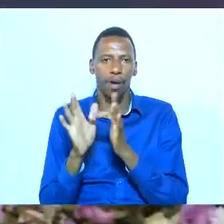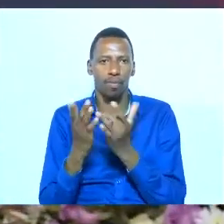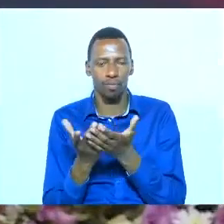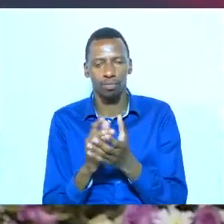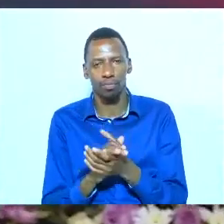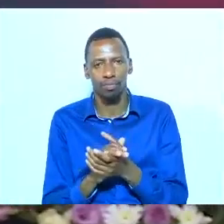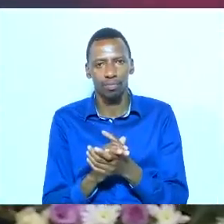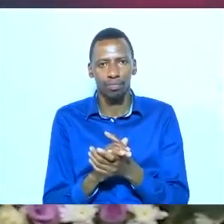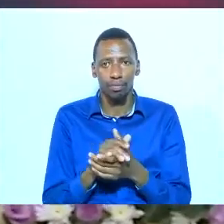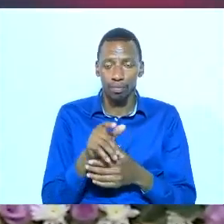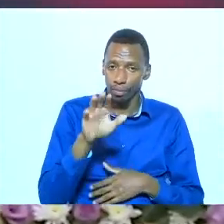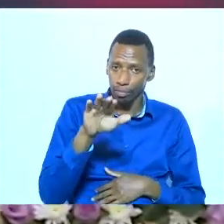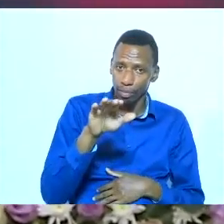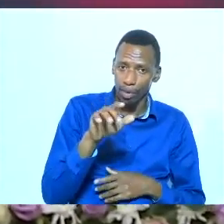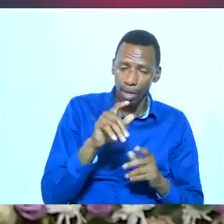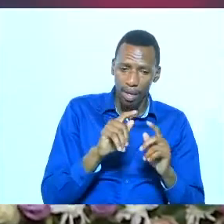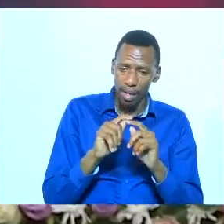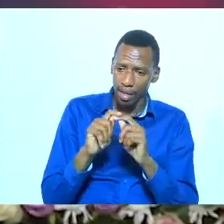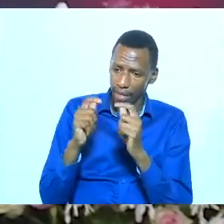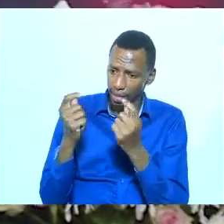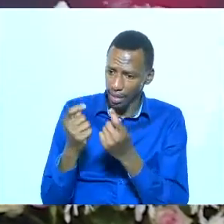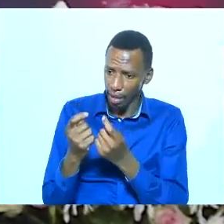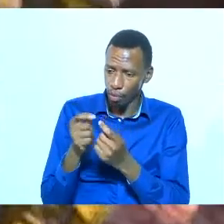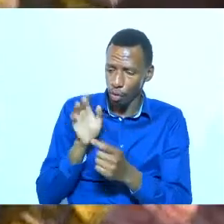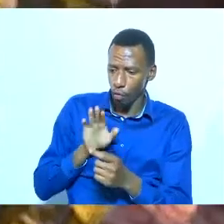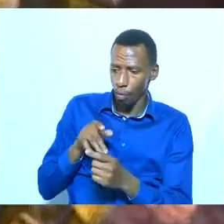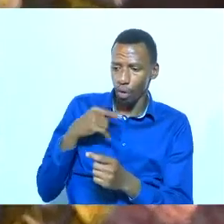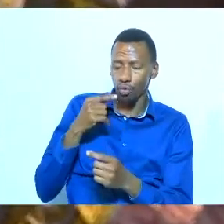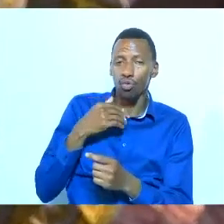of woman you want is in your head.